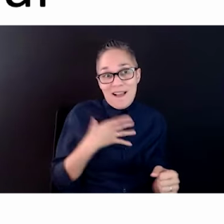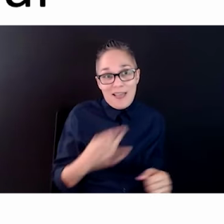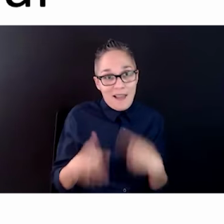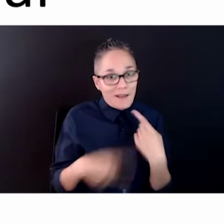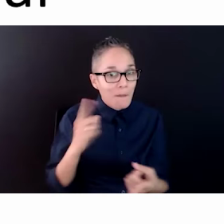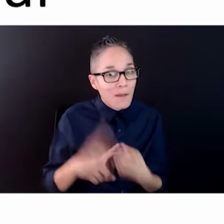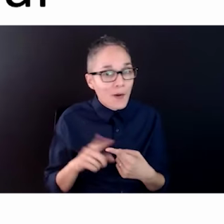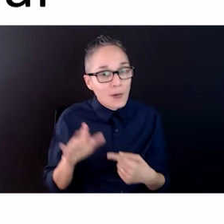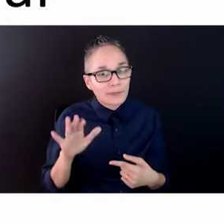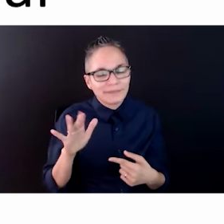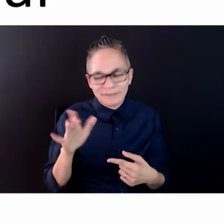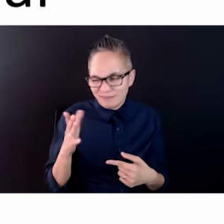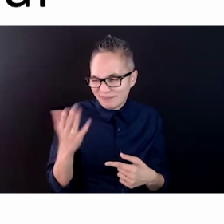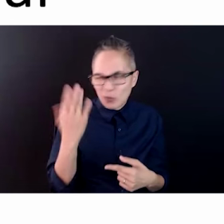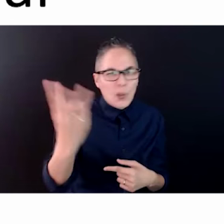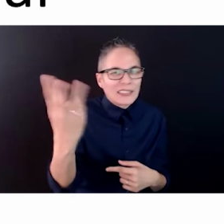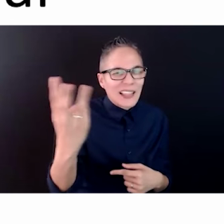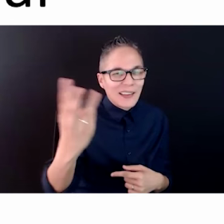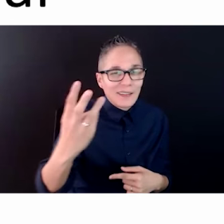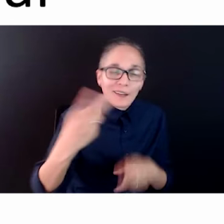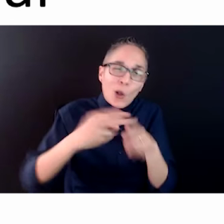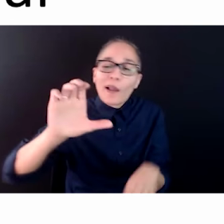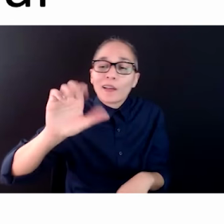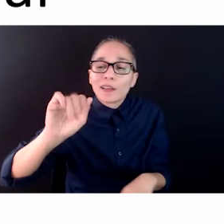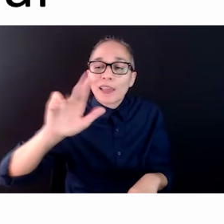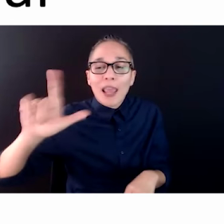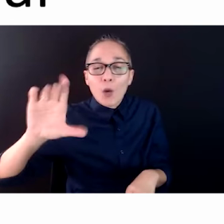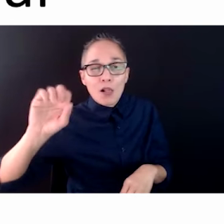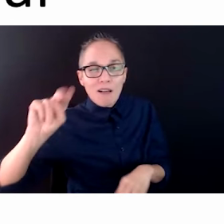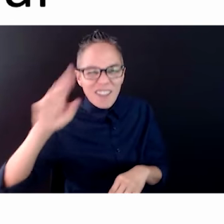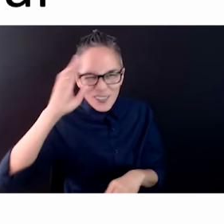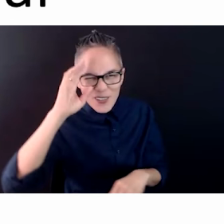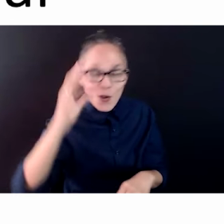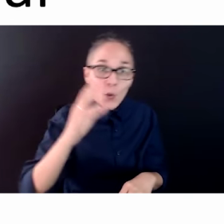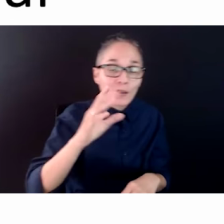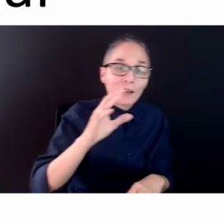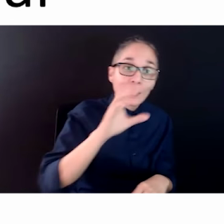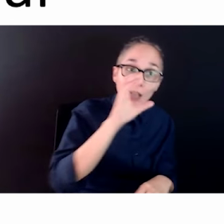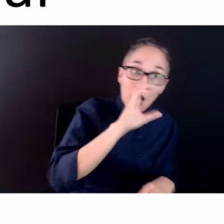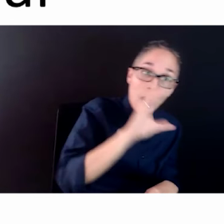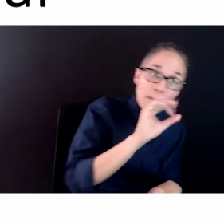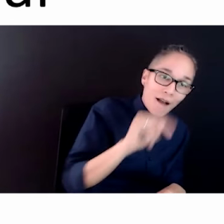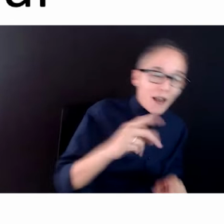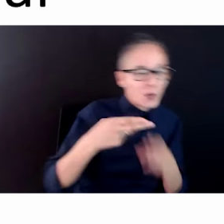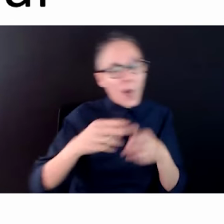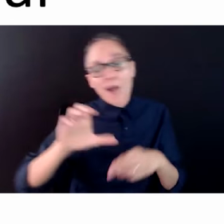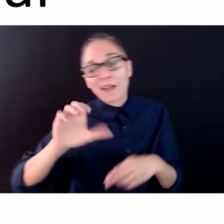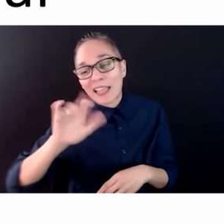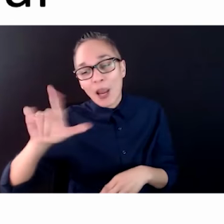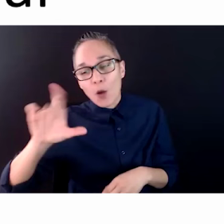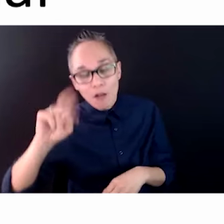about Wednesday, which it wasn't about going downtown, that wasn't it. But the theme of kindness